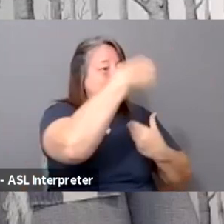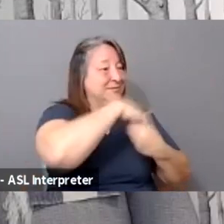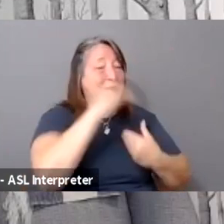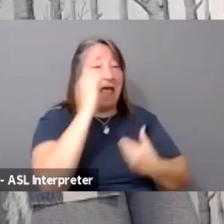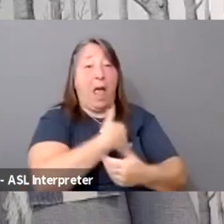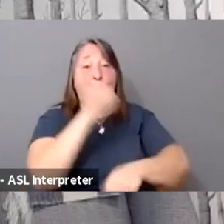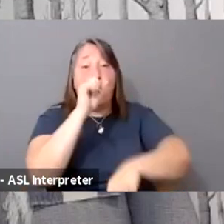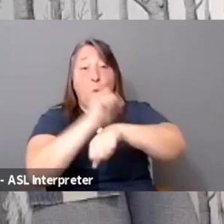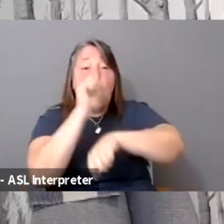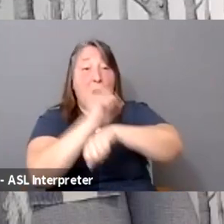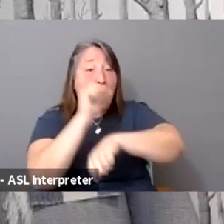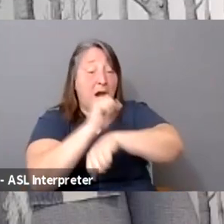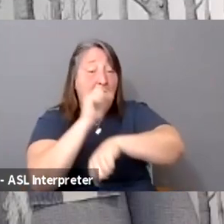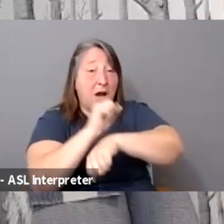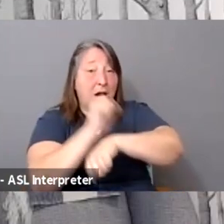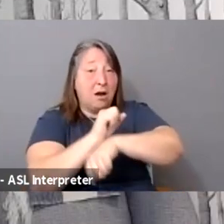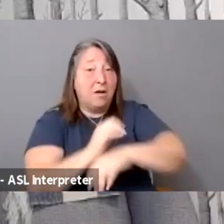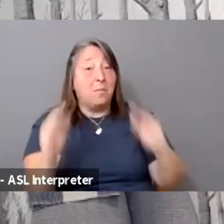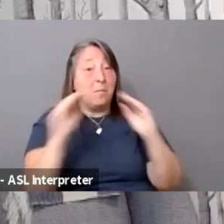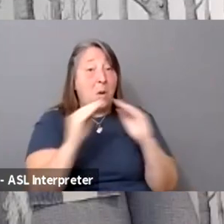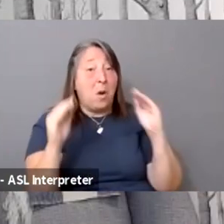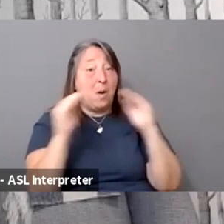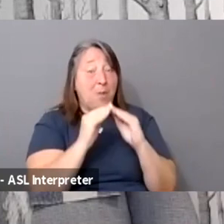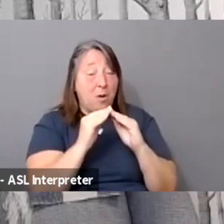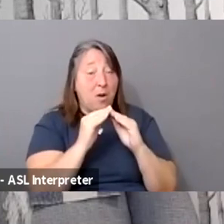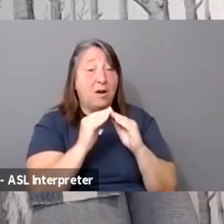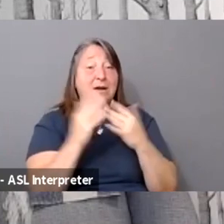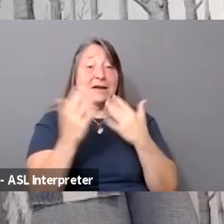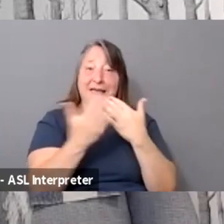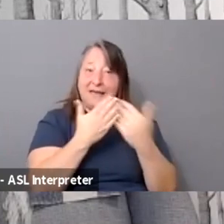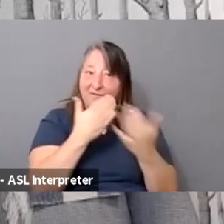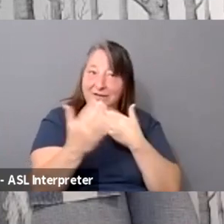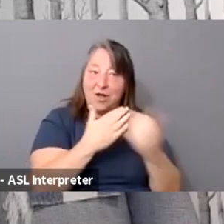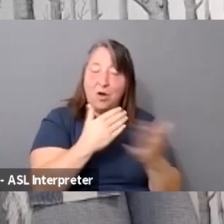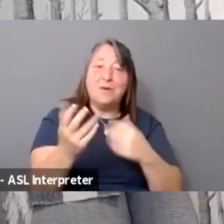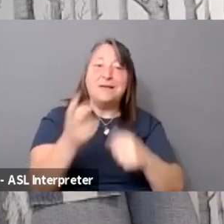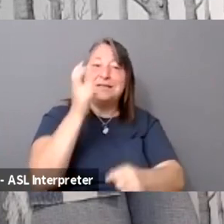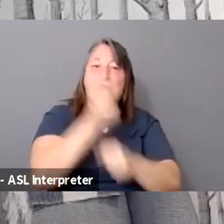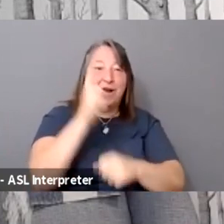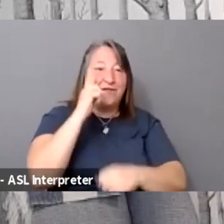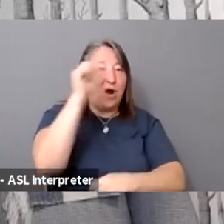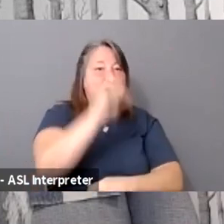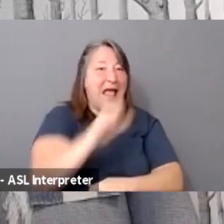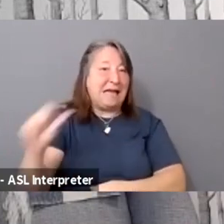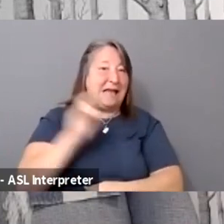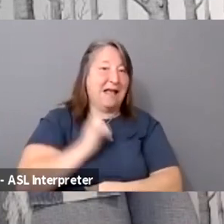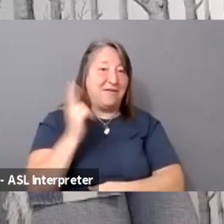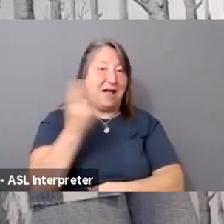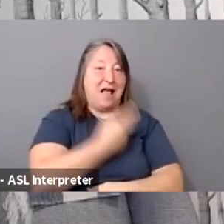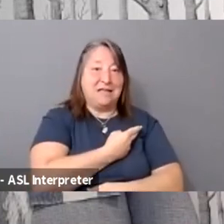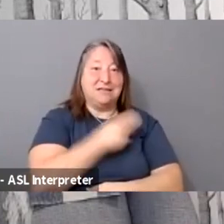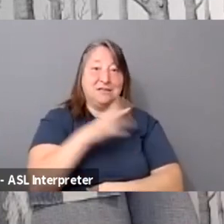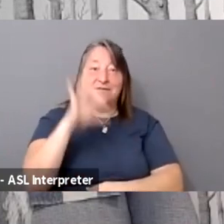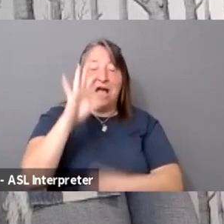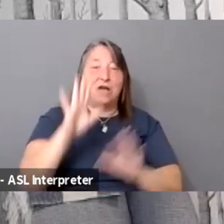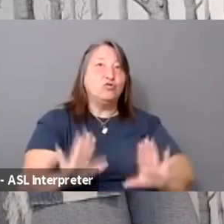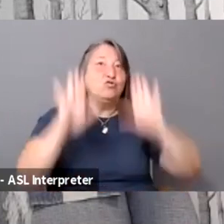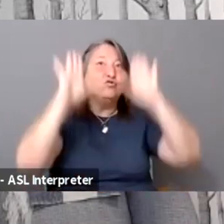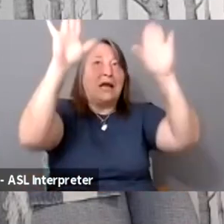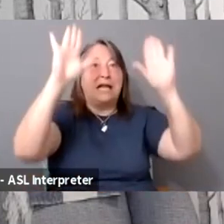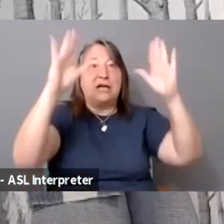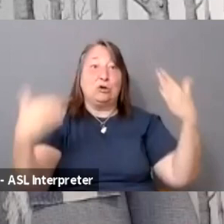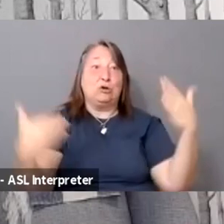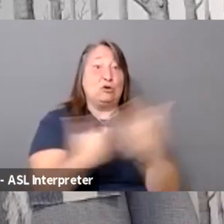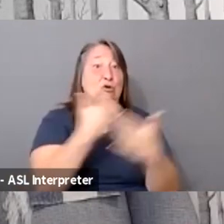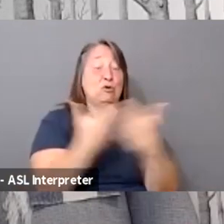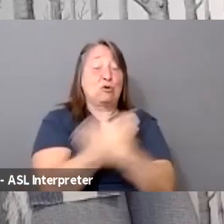I think as much as it's difficult for any of us to find great original movies, that's